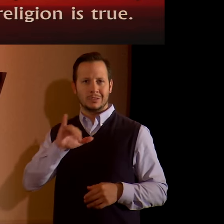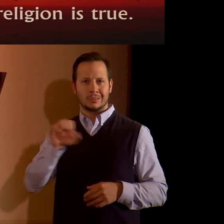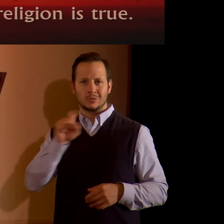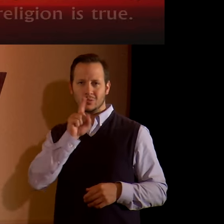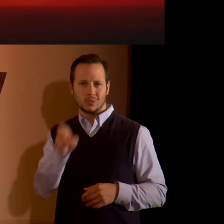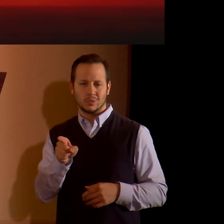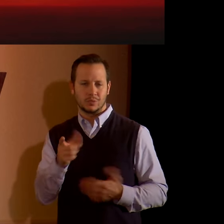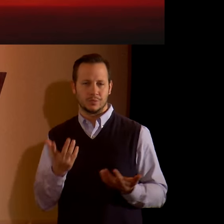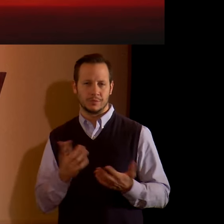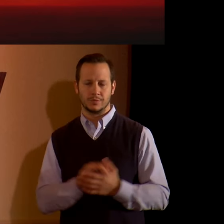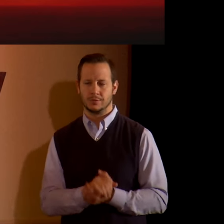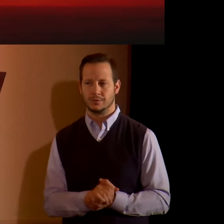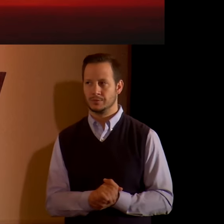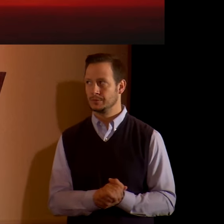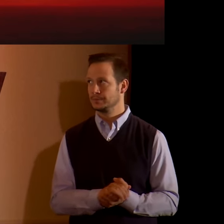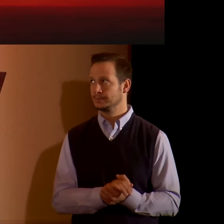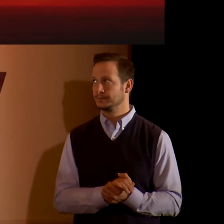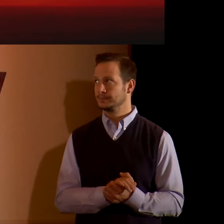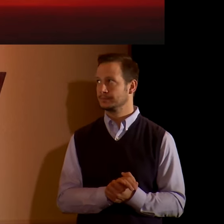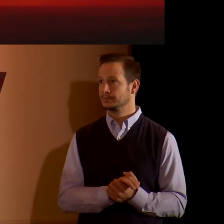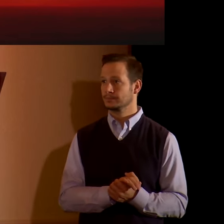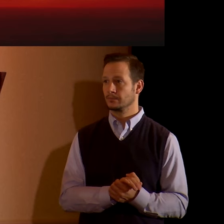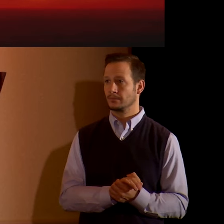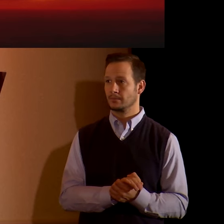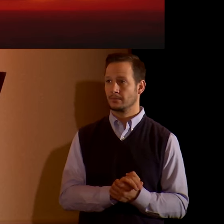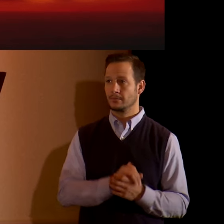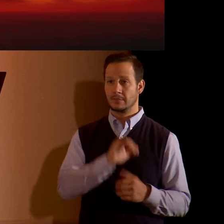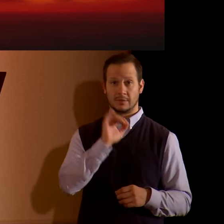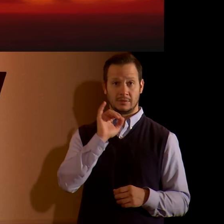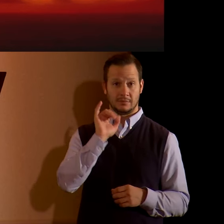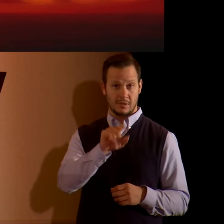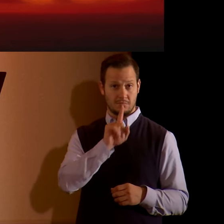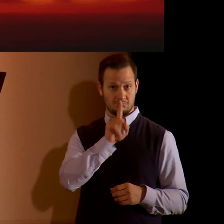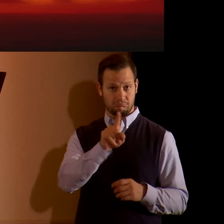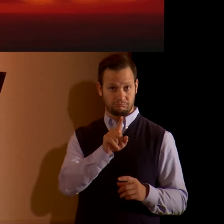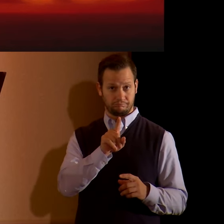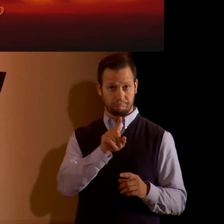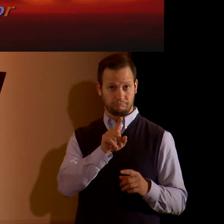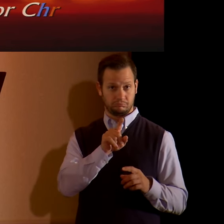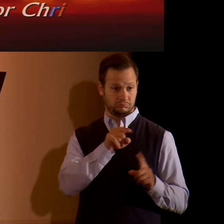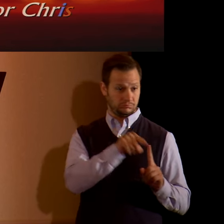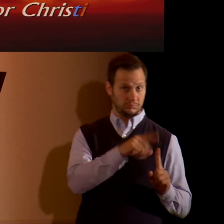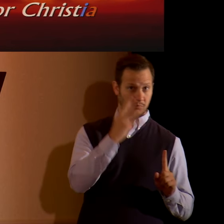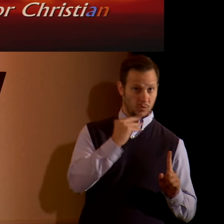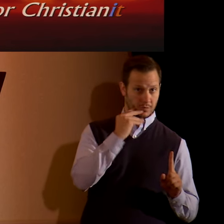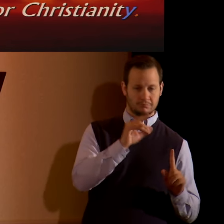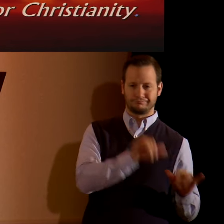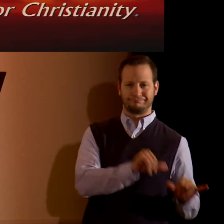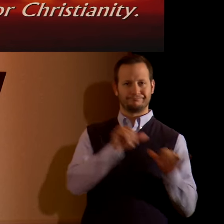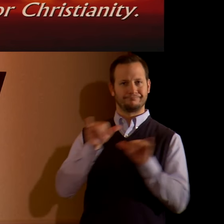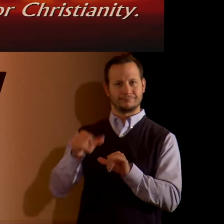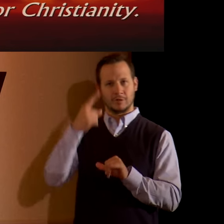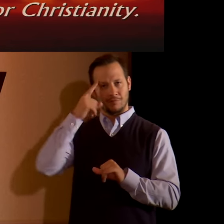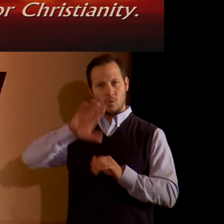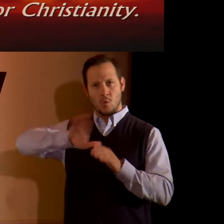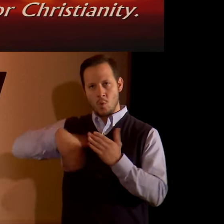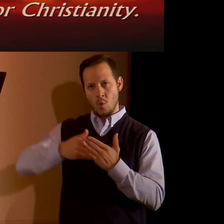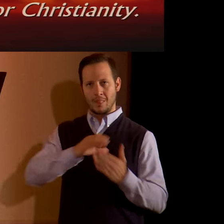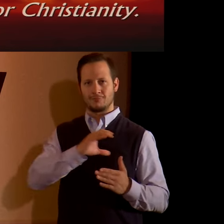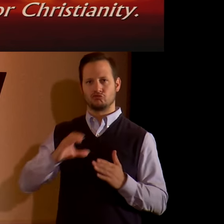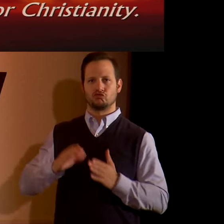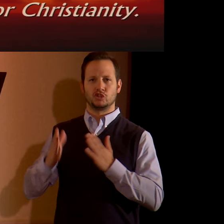true. If that is true for Mormonism, it is no less true for Christianity.